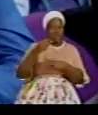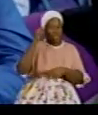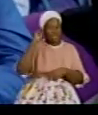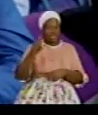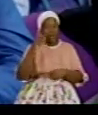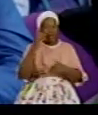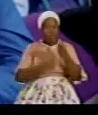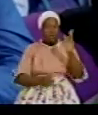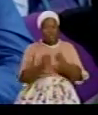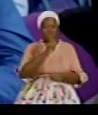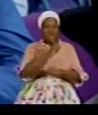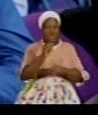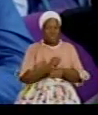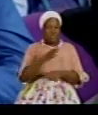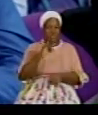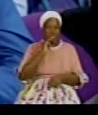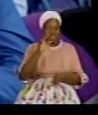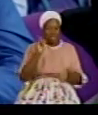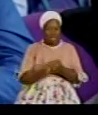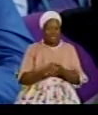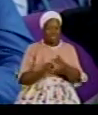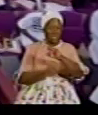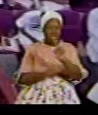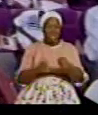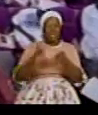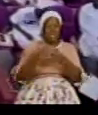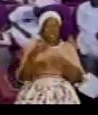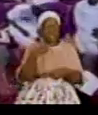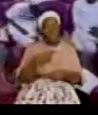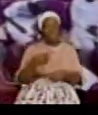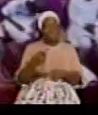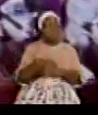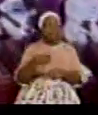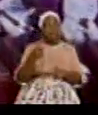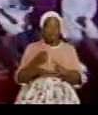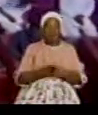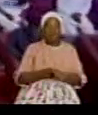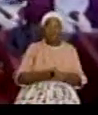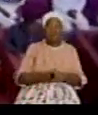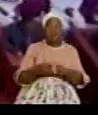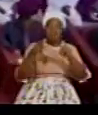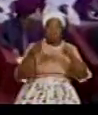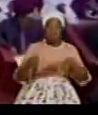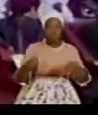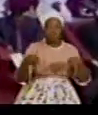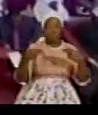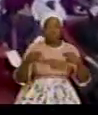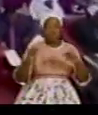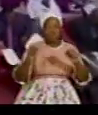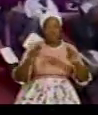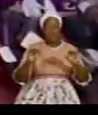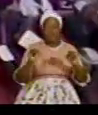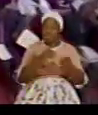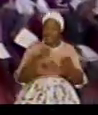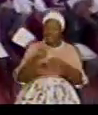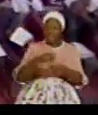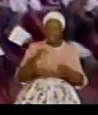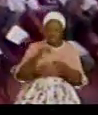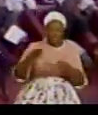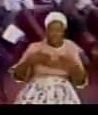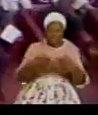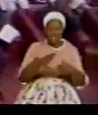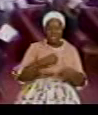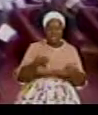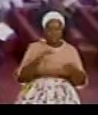that? Is it from Pharisees? Is it from a spirit-led, a spirit-taught,